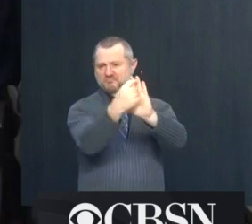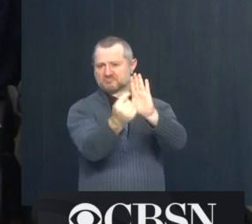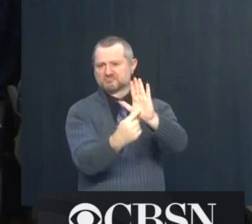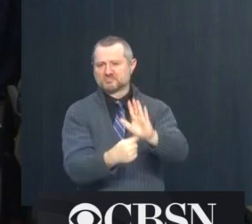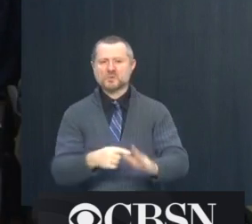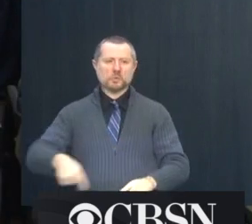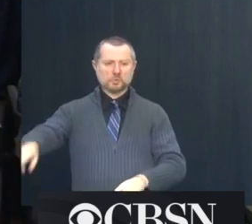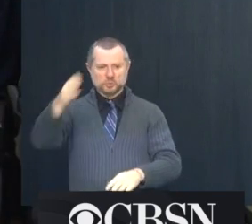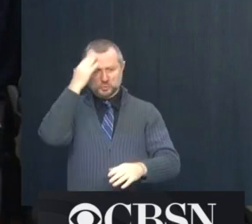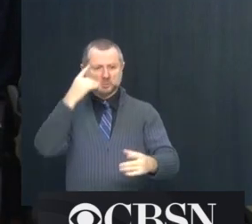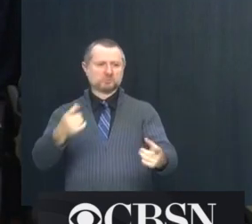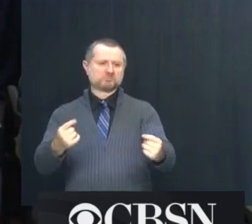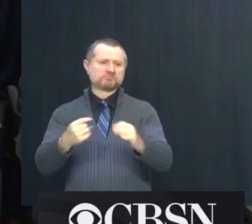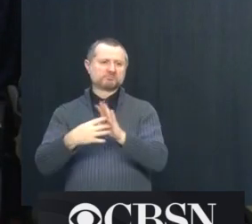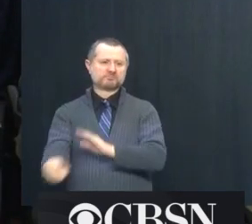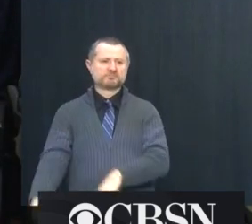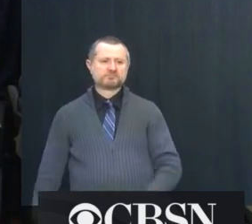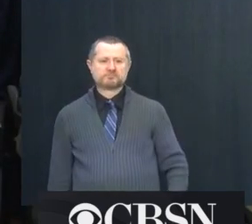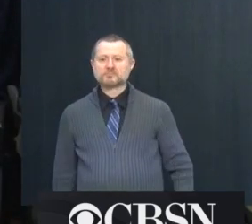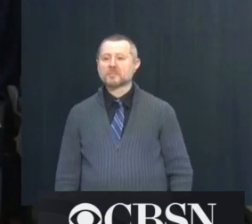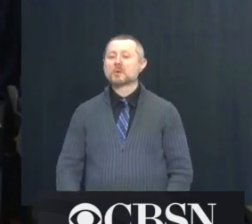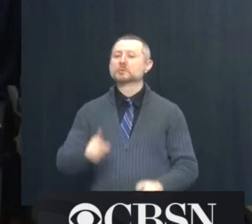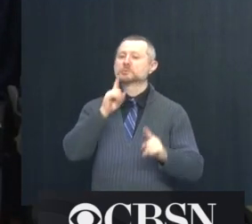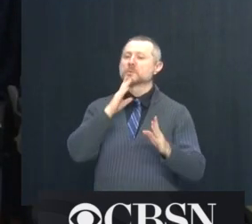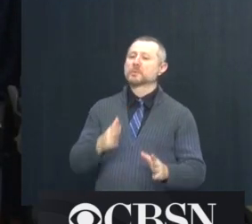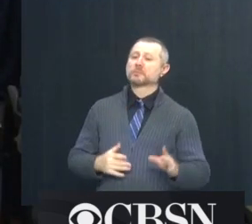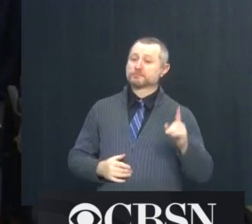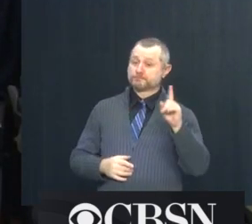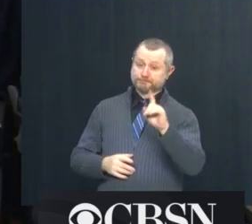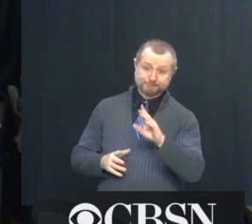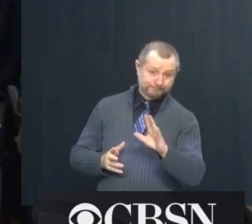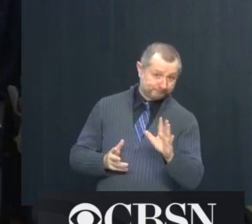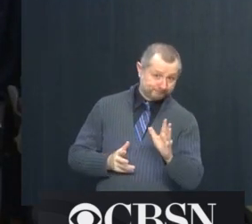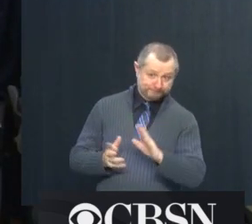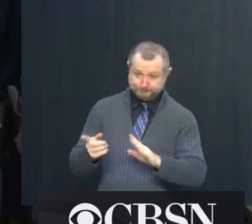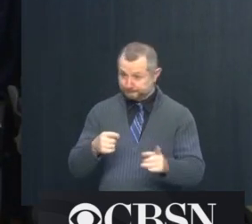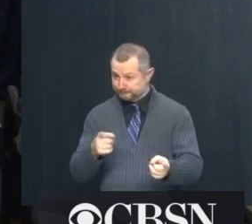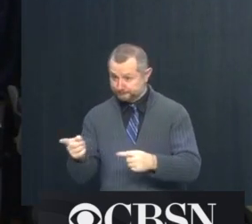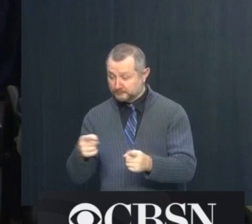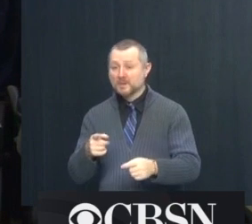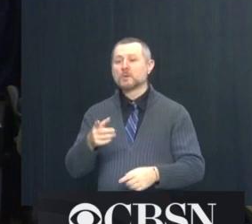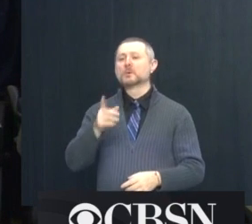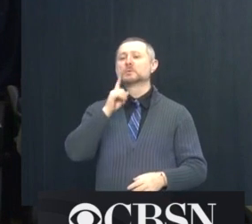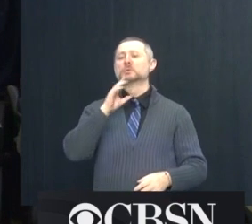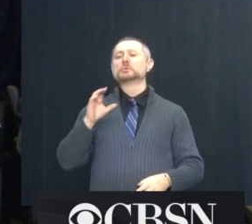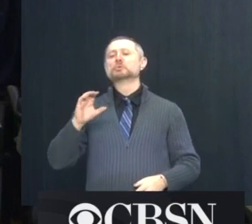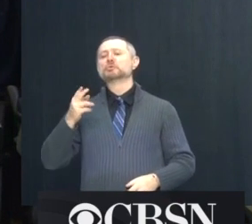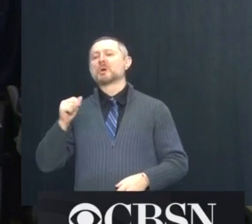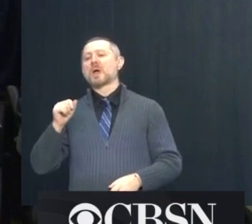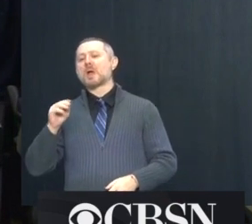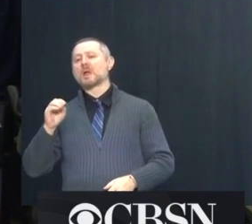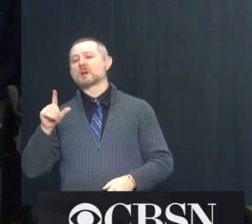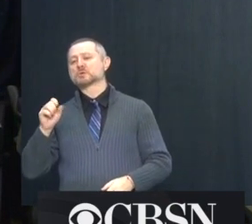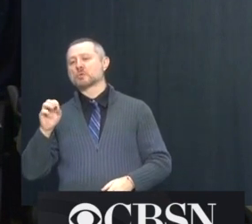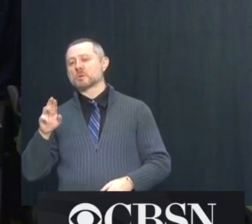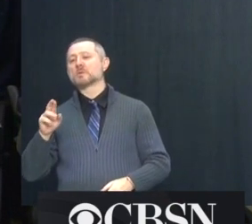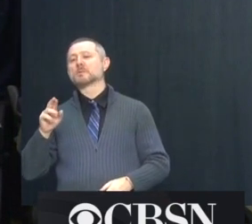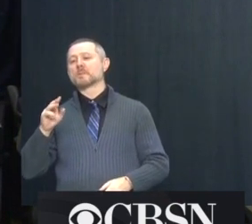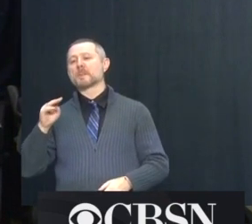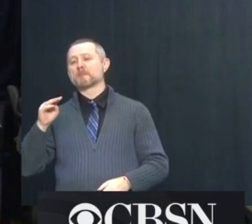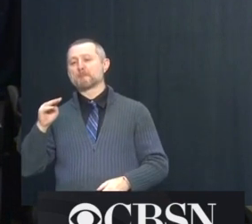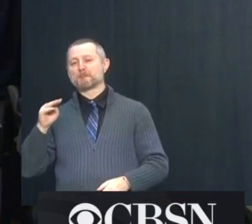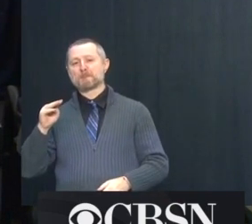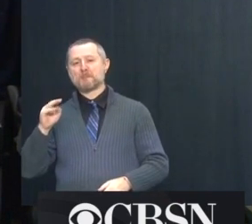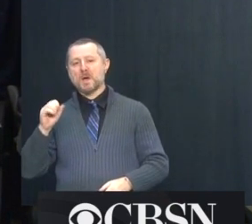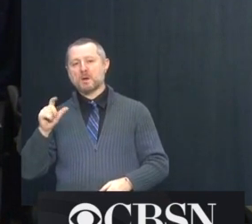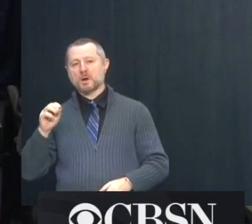Governor, how does contact tracing? Hold a second. Mr. Chancellor, Malatras had his